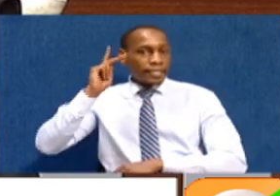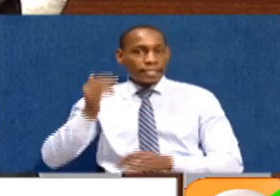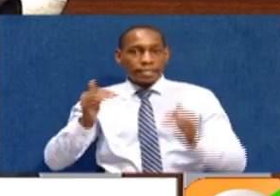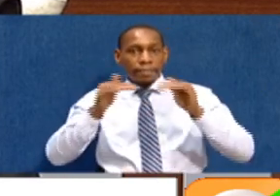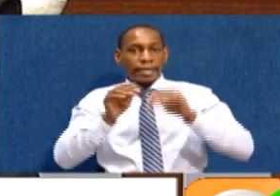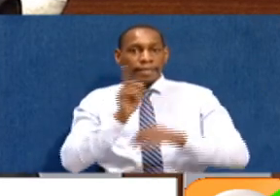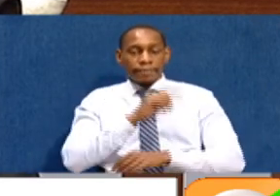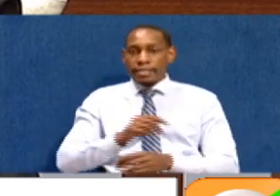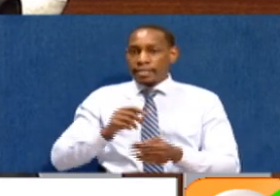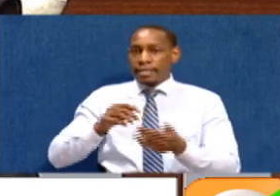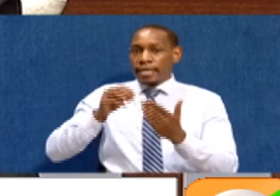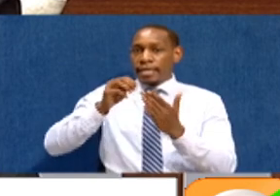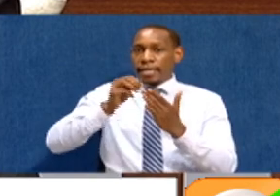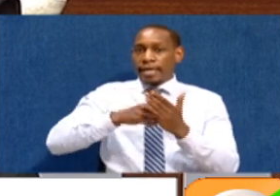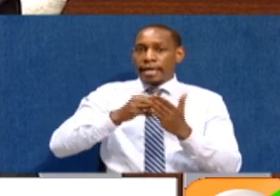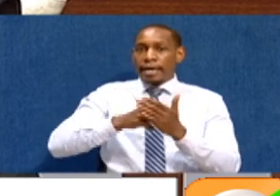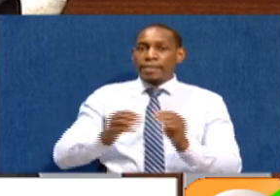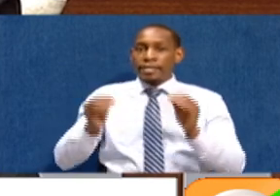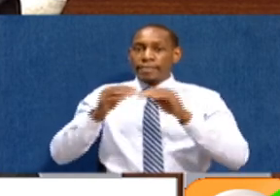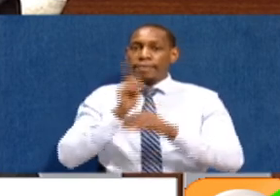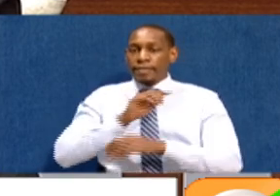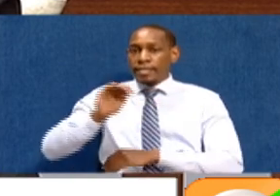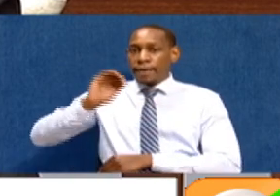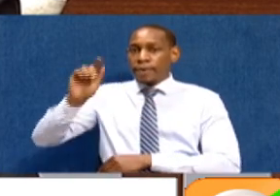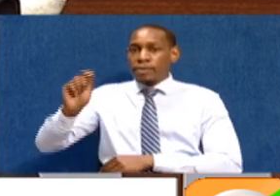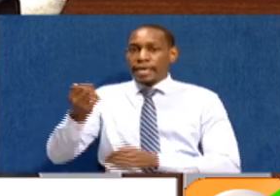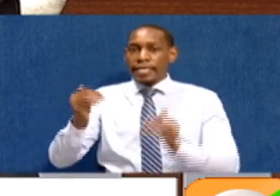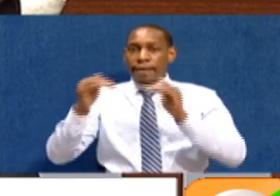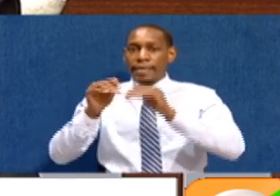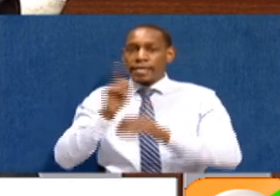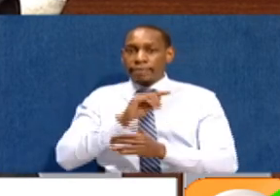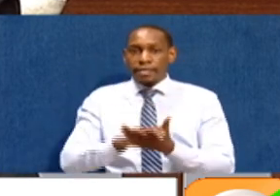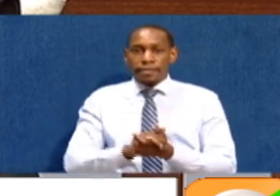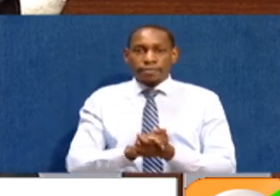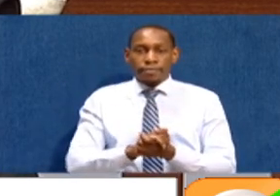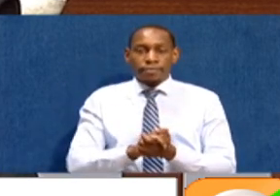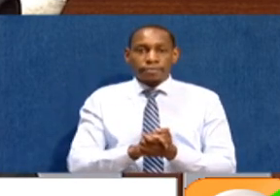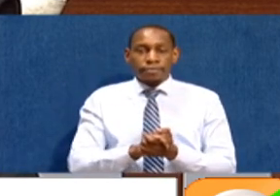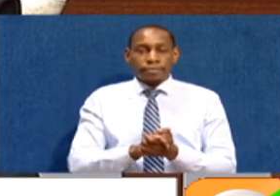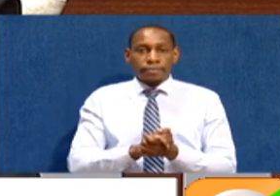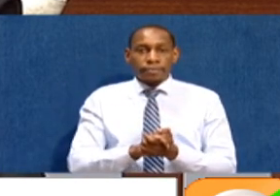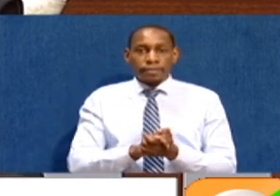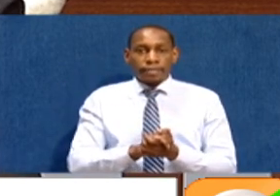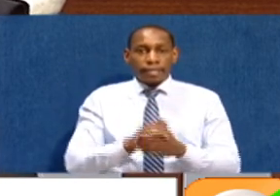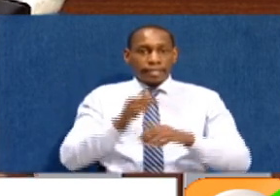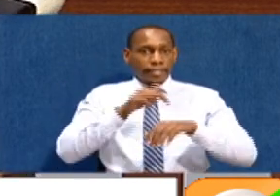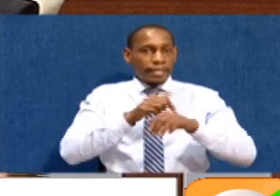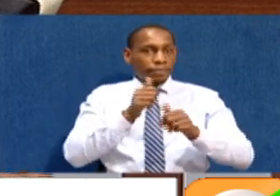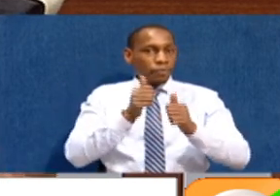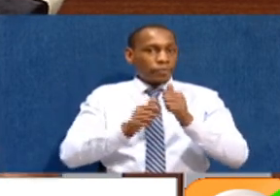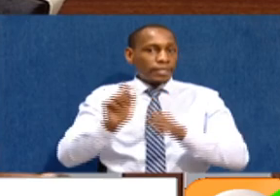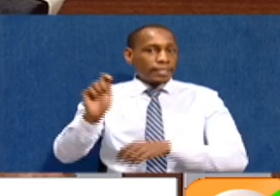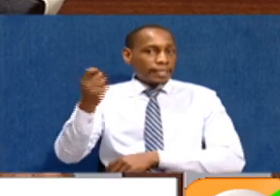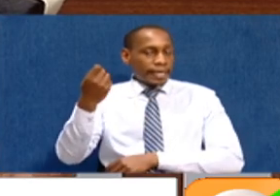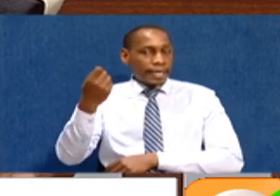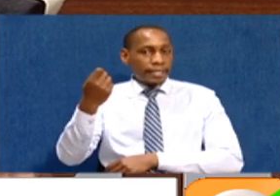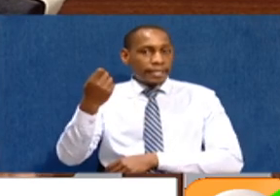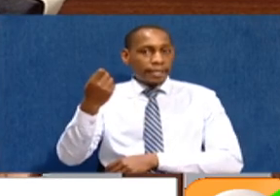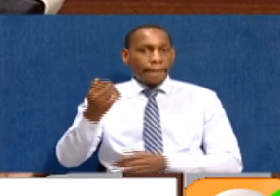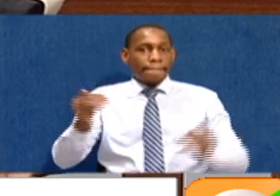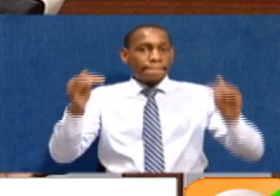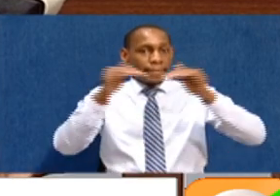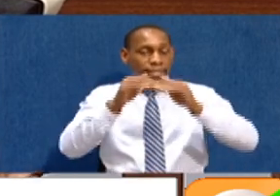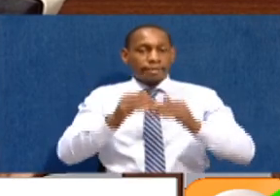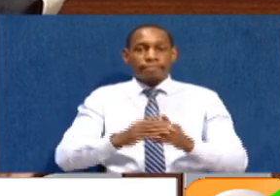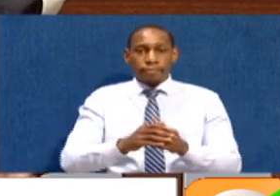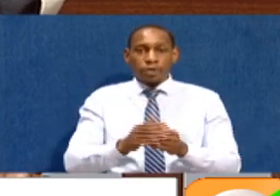met, Kambas have met, Mount Kenya have met, Mijikenda have met. When will Kenya meet? I look